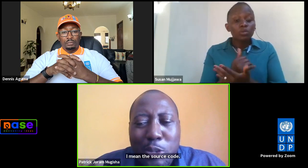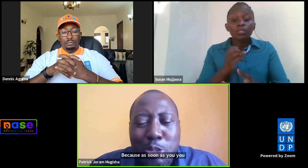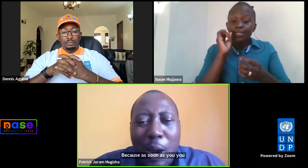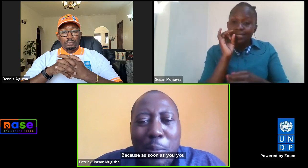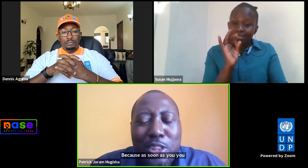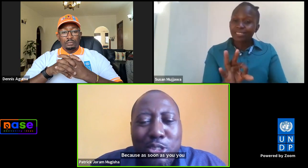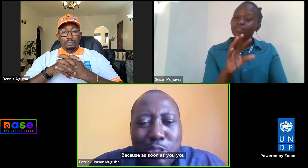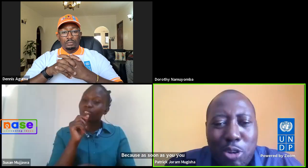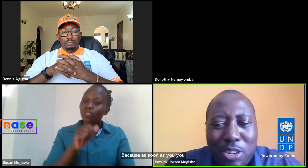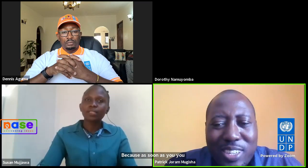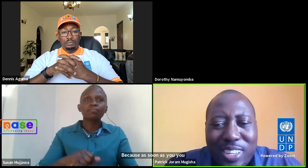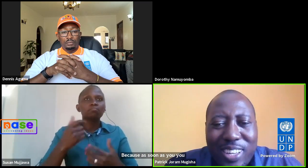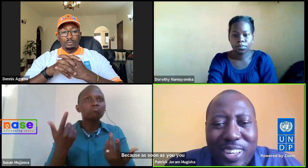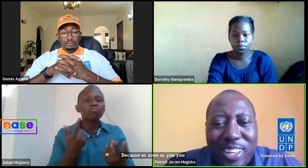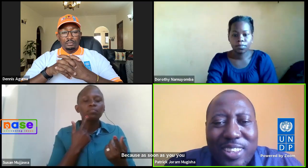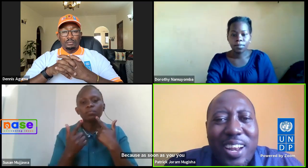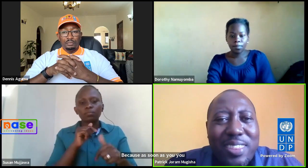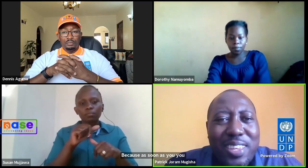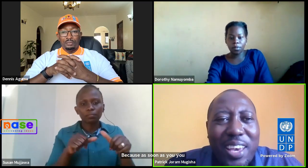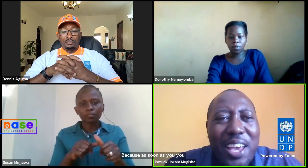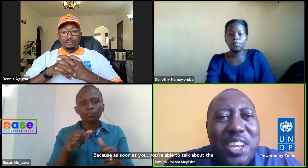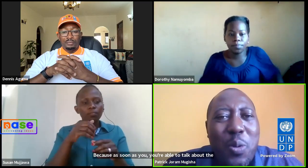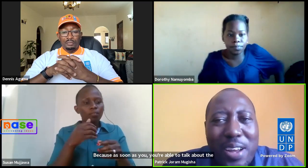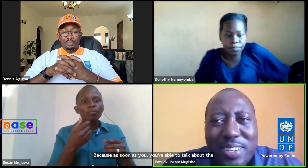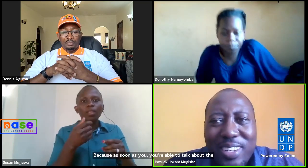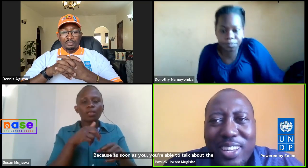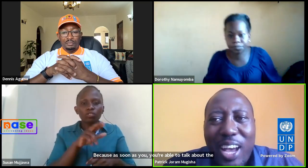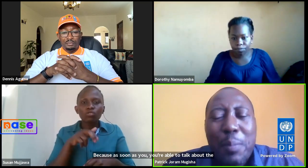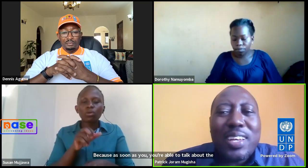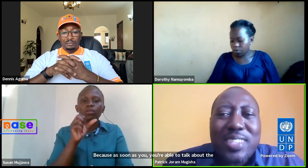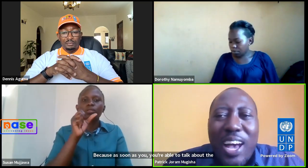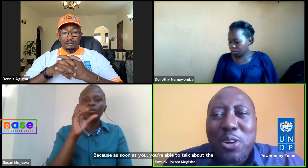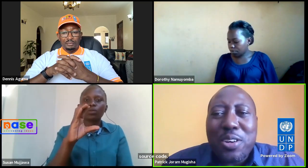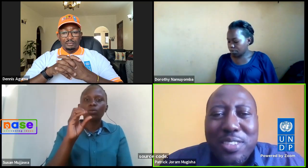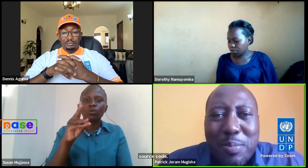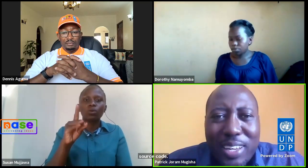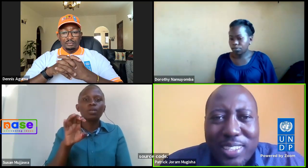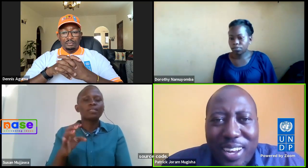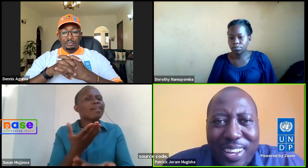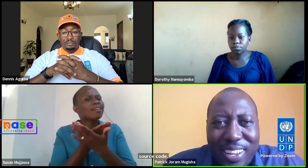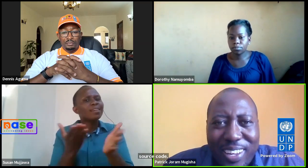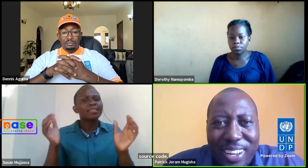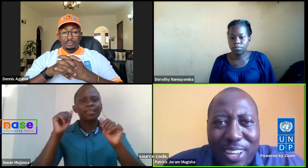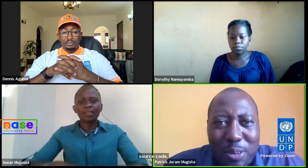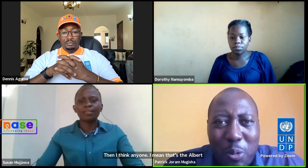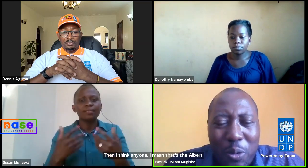you're able to talk about the source code, then I think anyone, I mean, that's the algorithm that